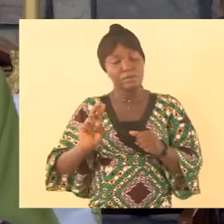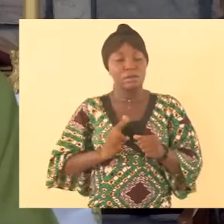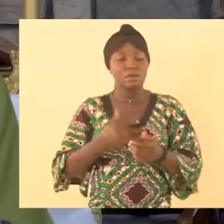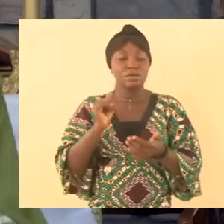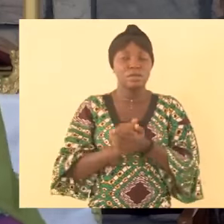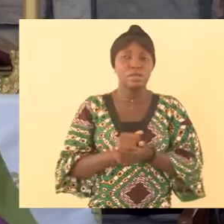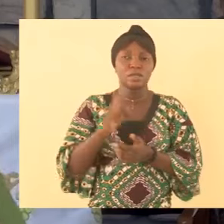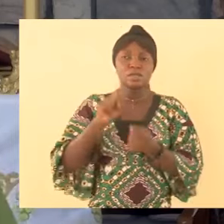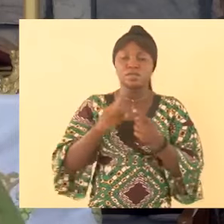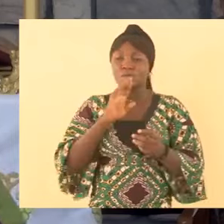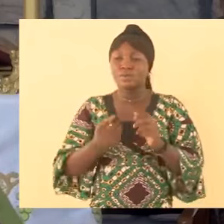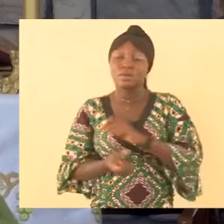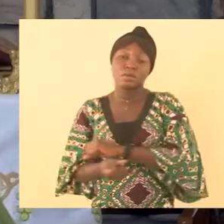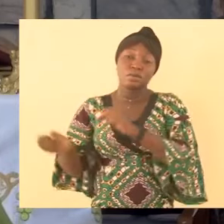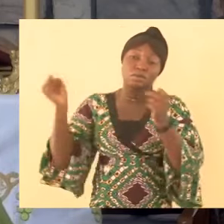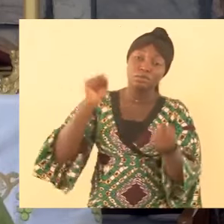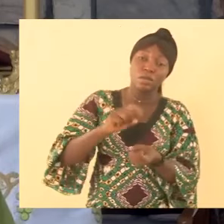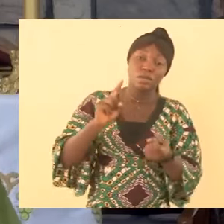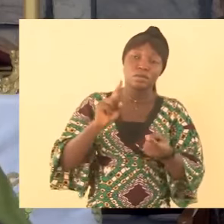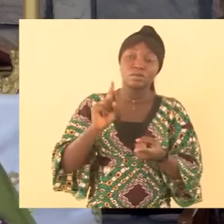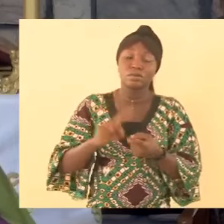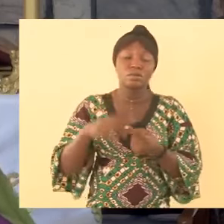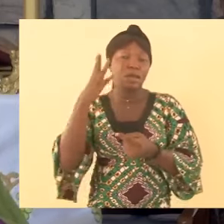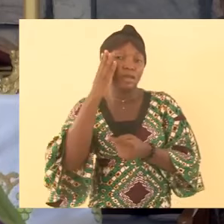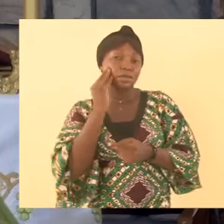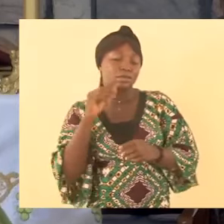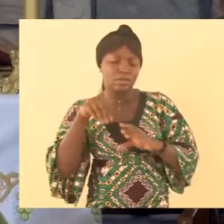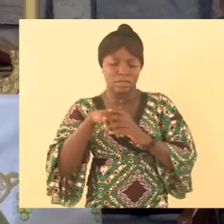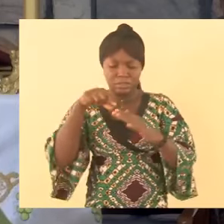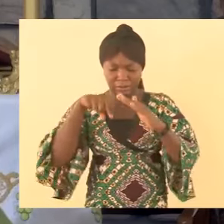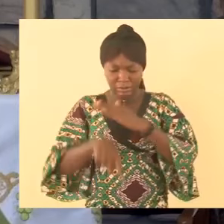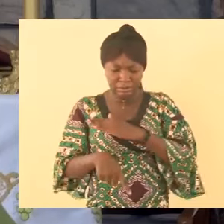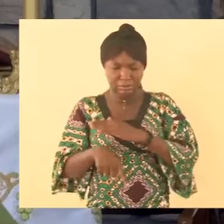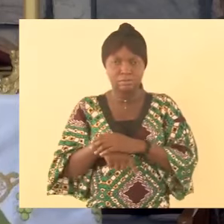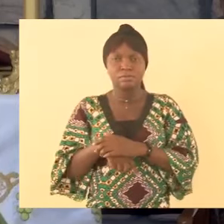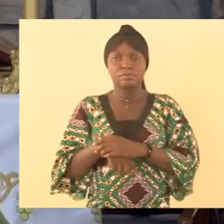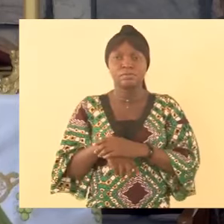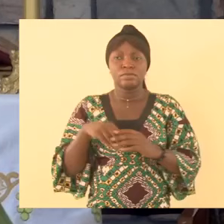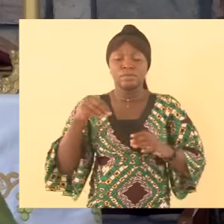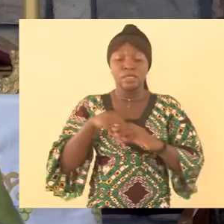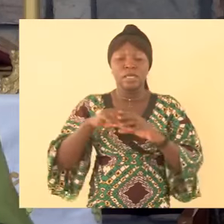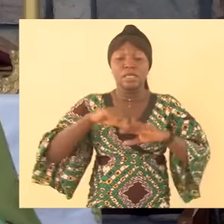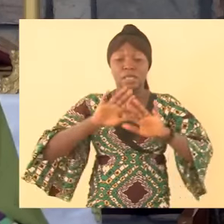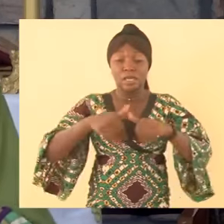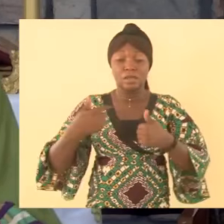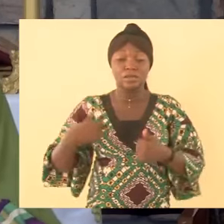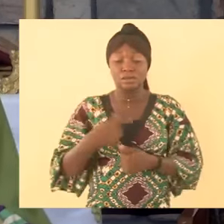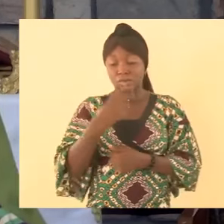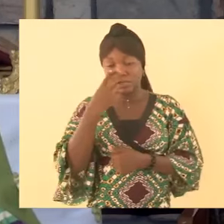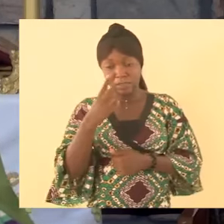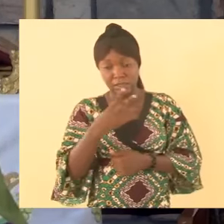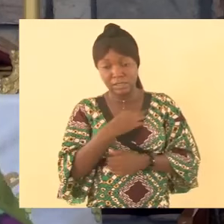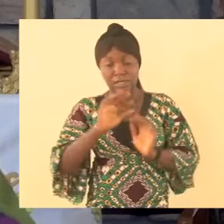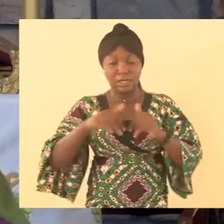that to be converted means to experience a deep shift in how we